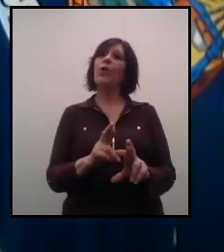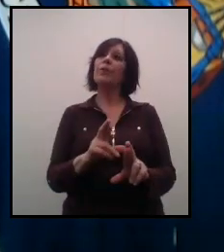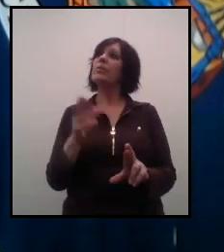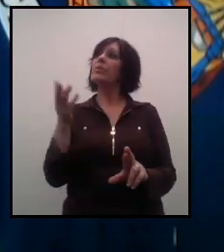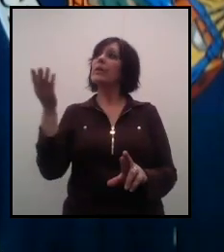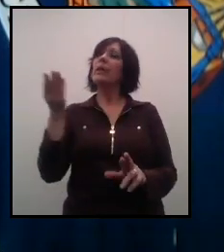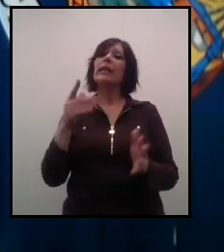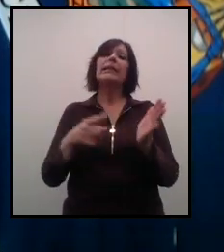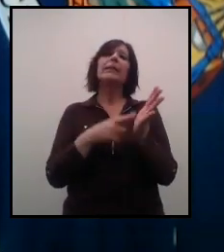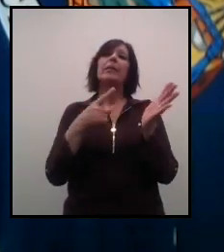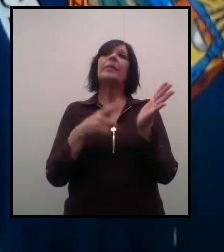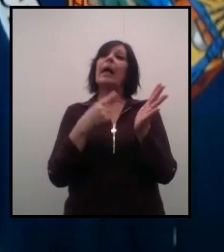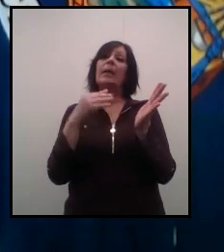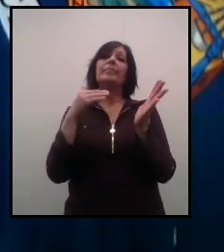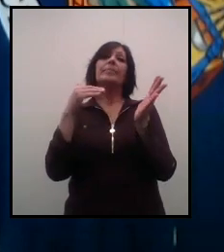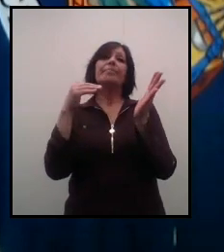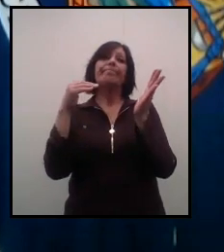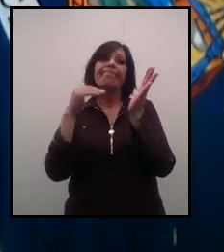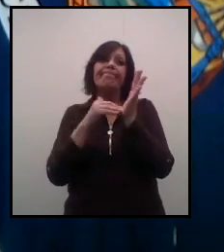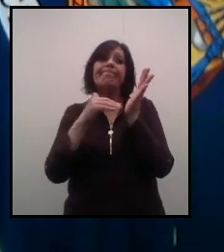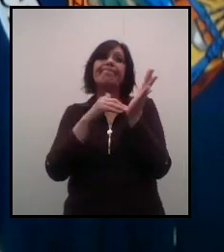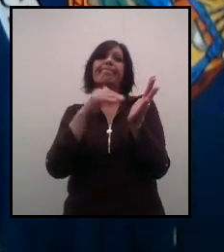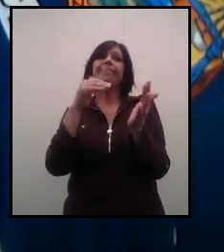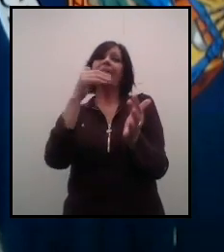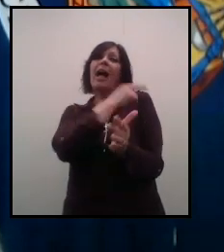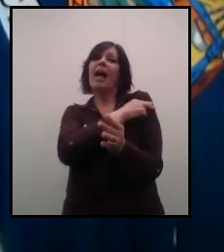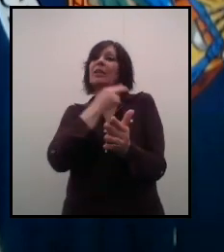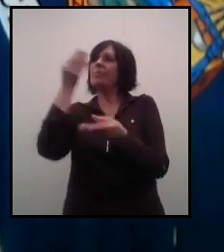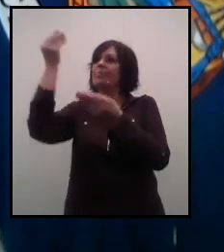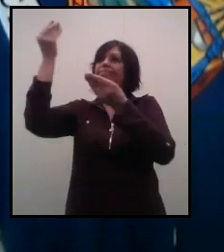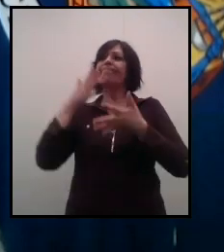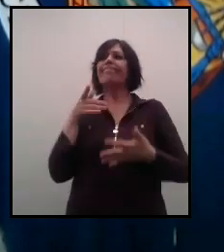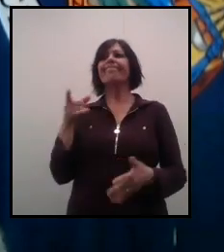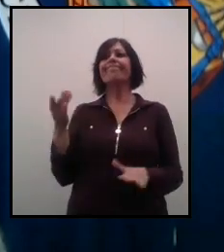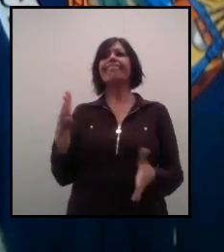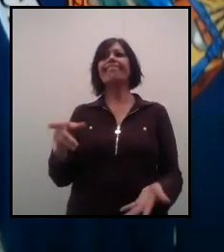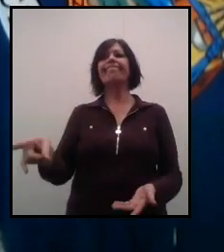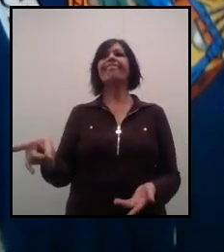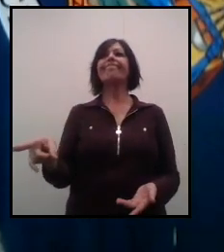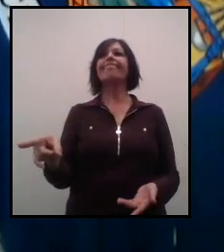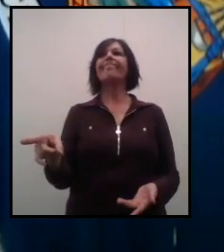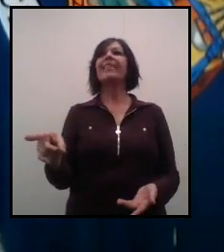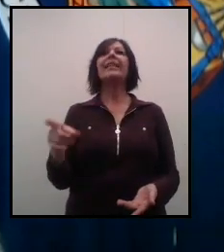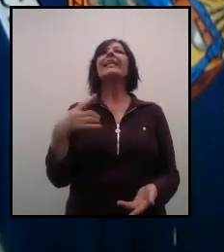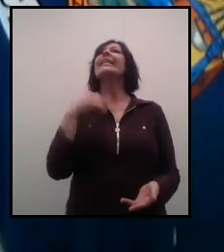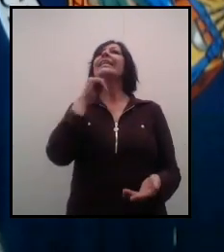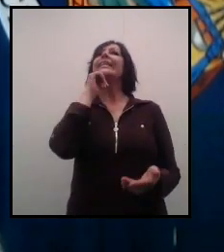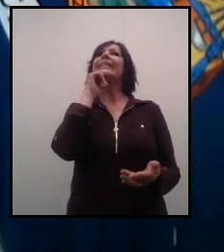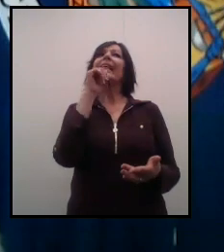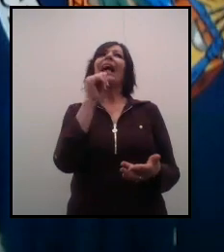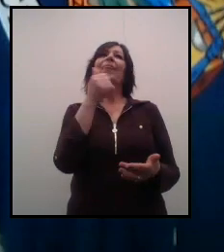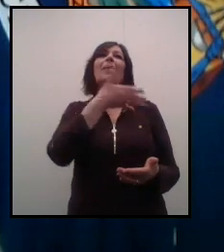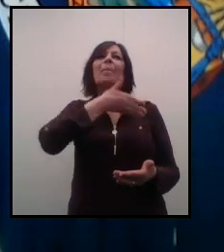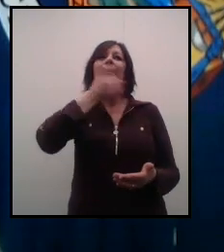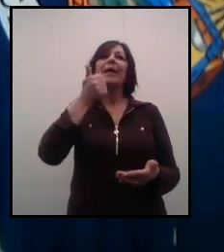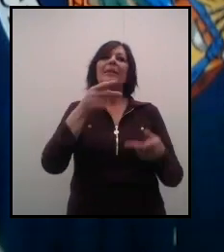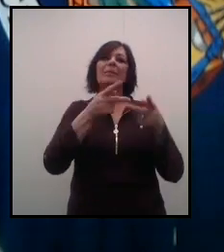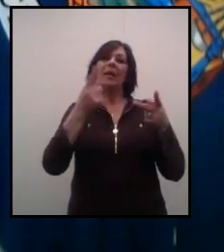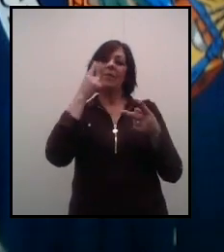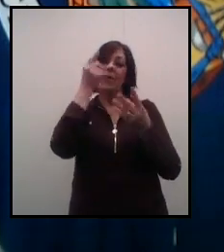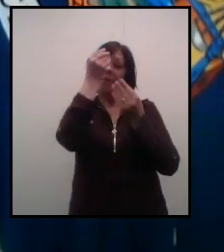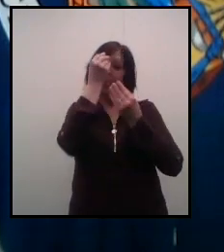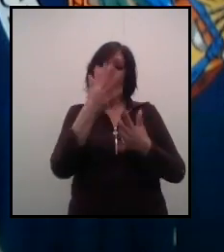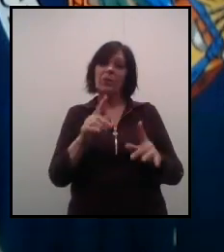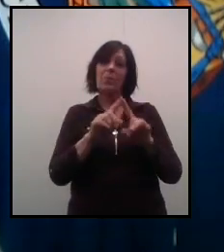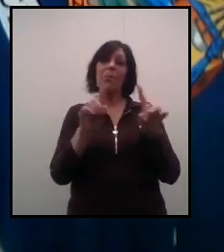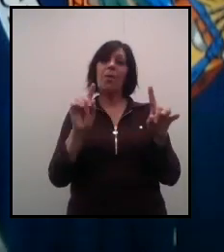some physicians and some hospitals notify us of those deaths. So it's not a consistent source of information. However, our